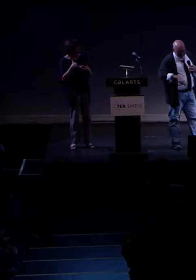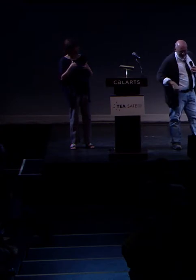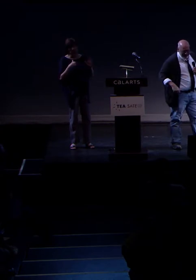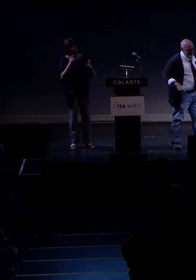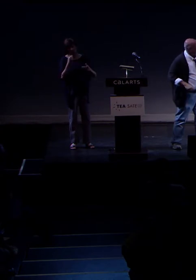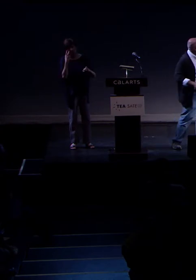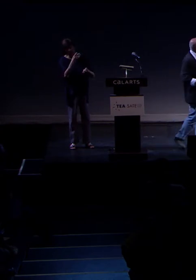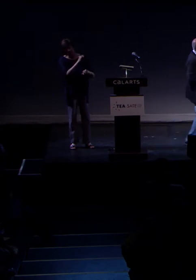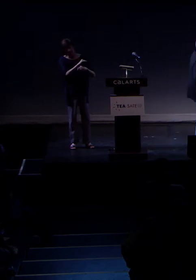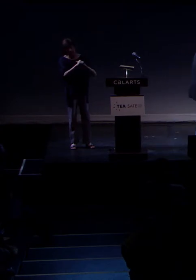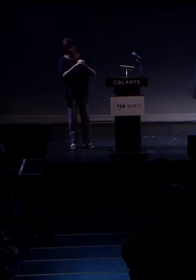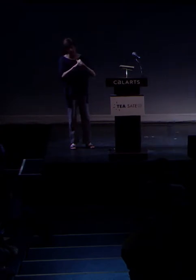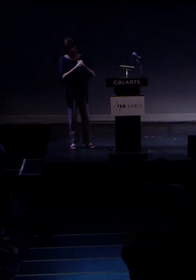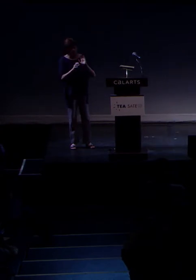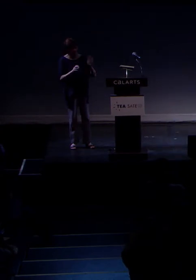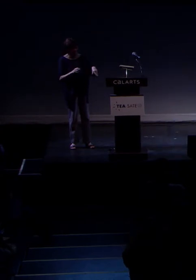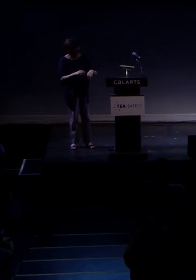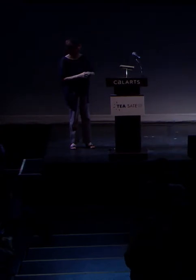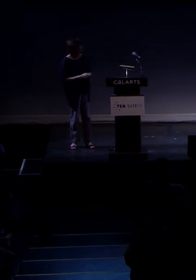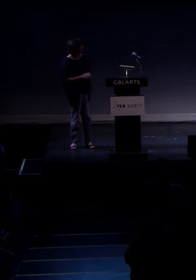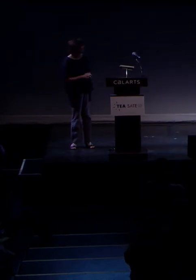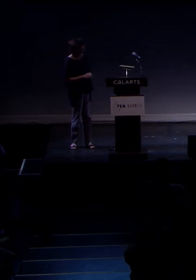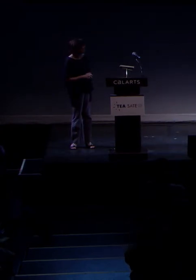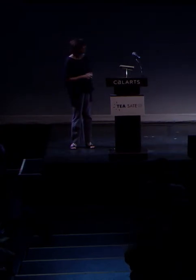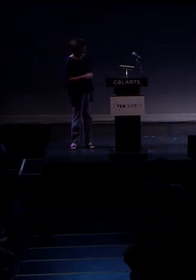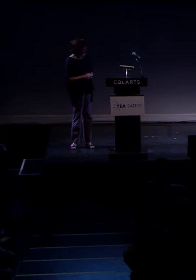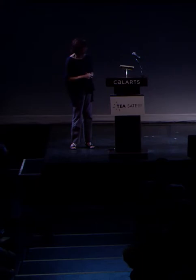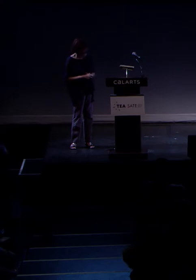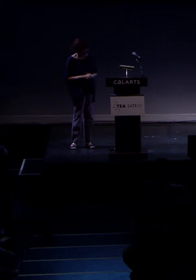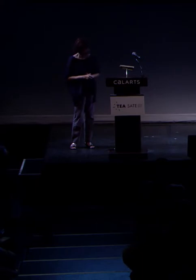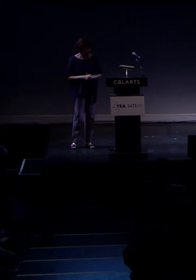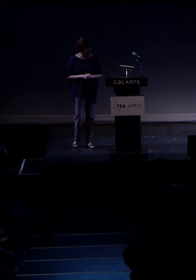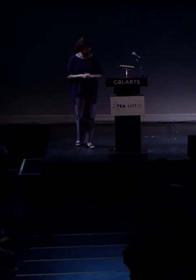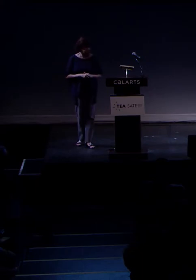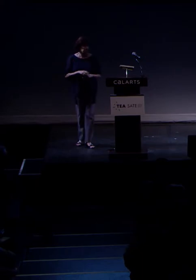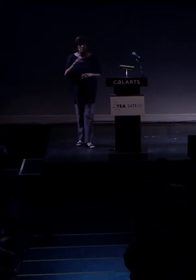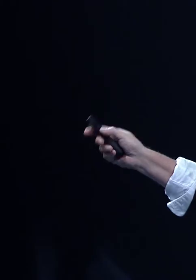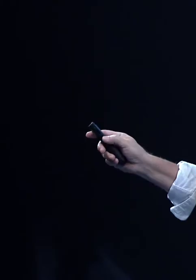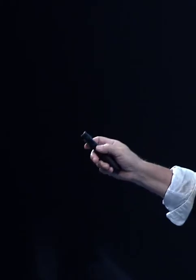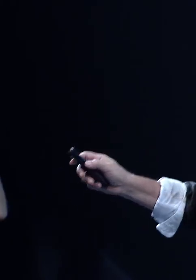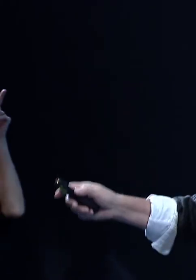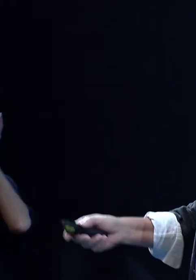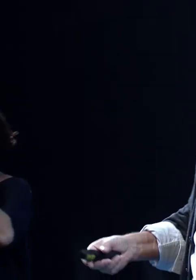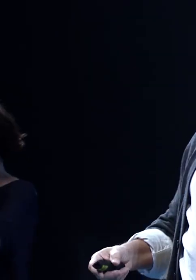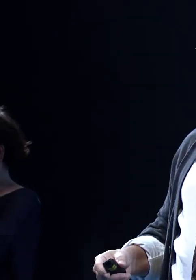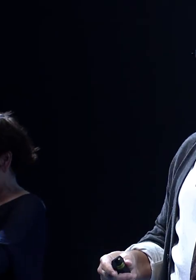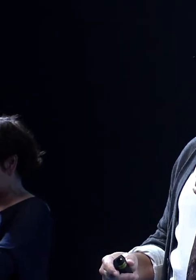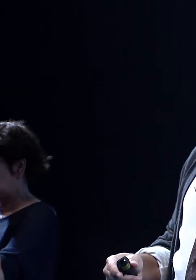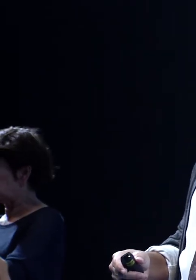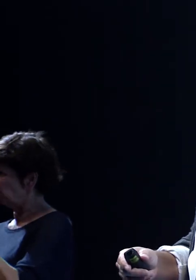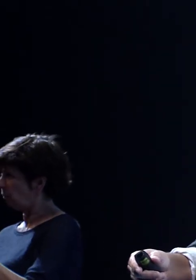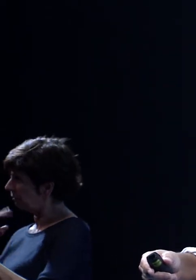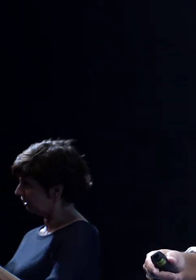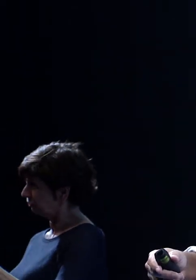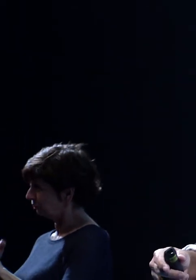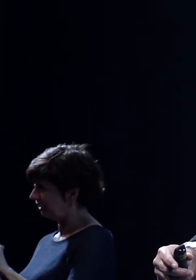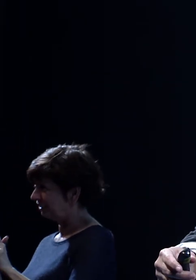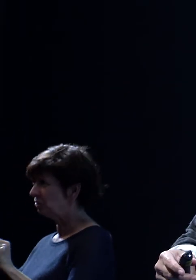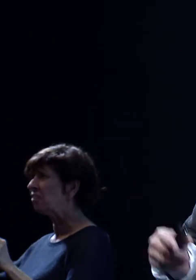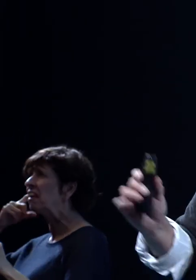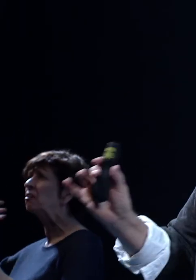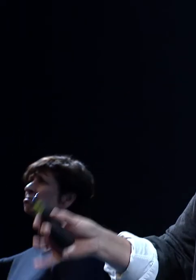Anyway, you've seen these. I'm not going to go into it anymore. So trompe l'oeil is one of these techniques from history that we continue to